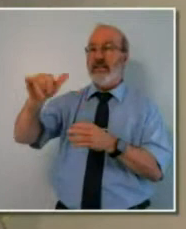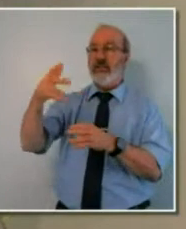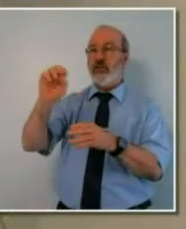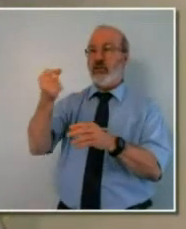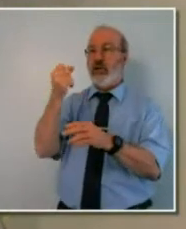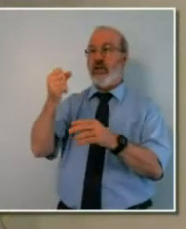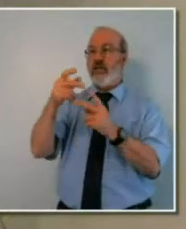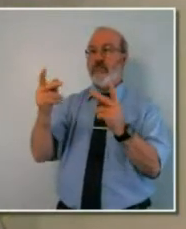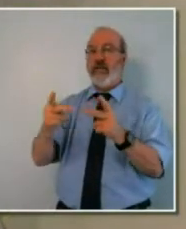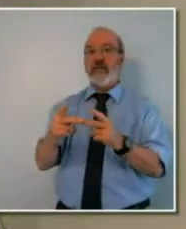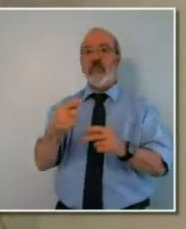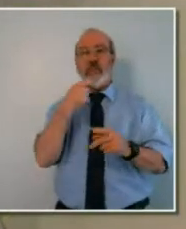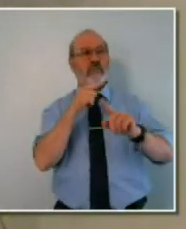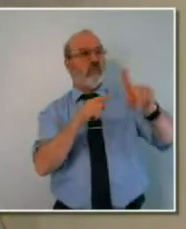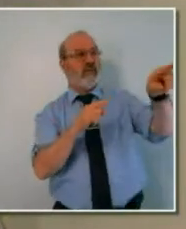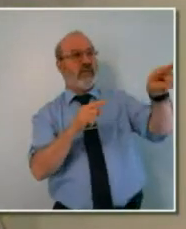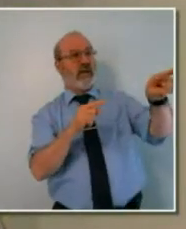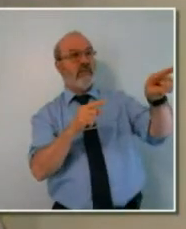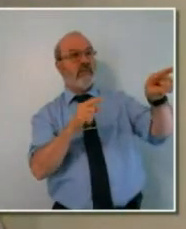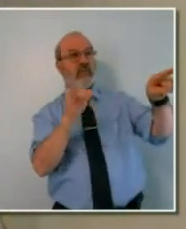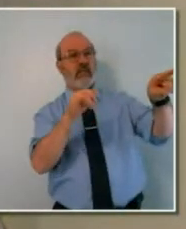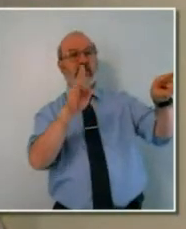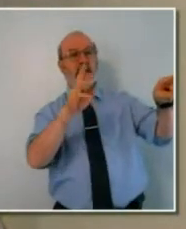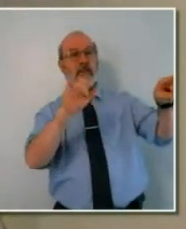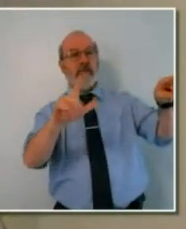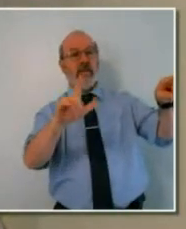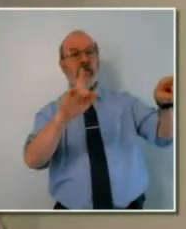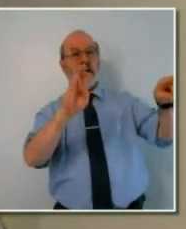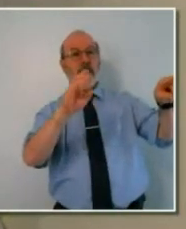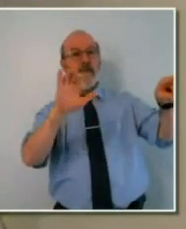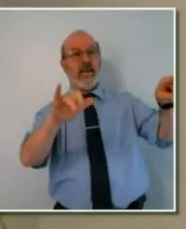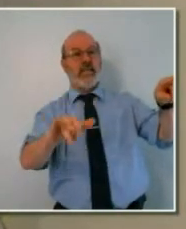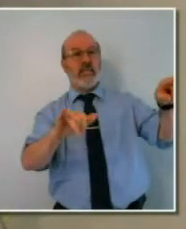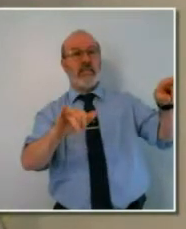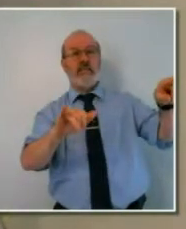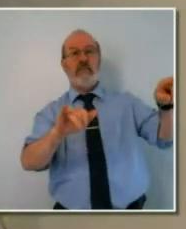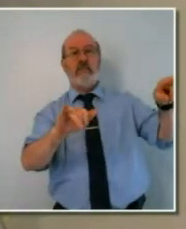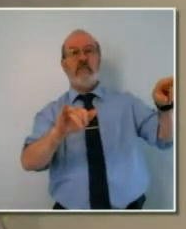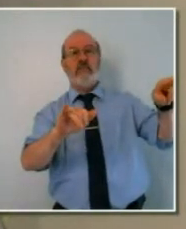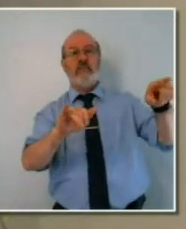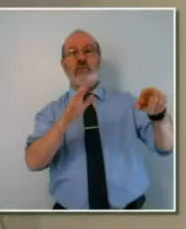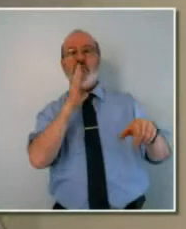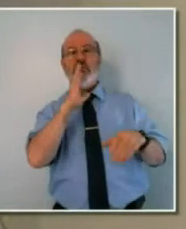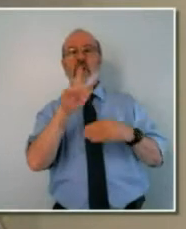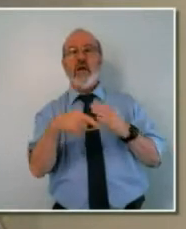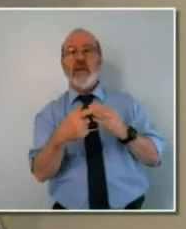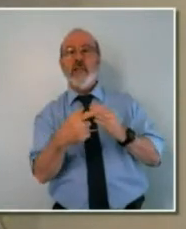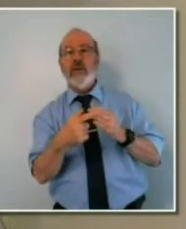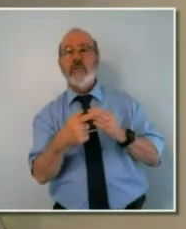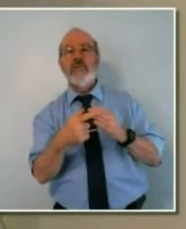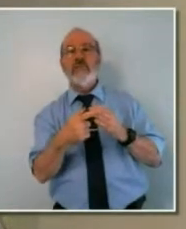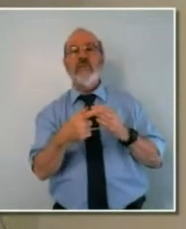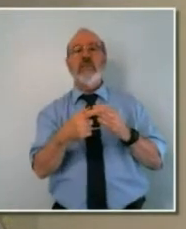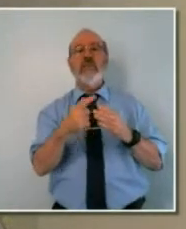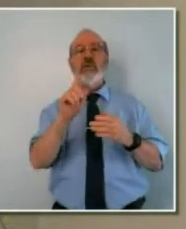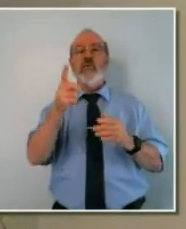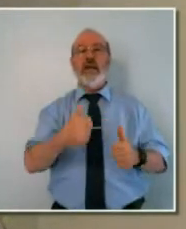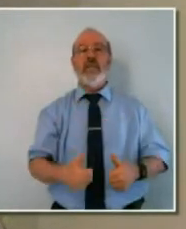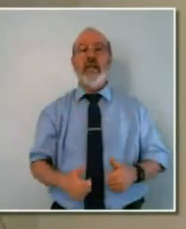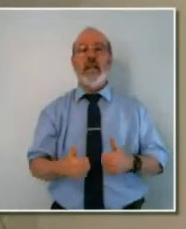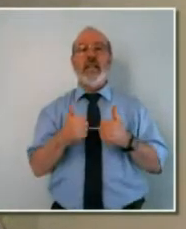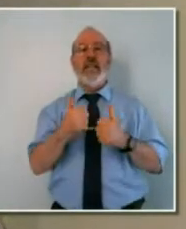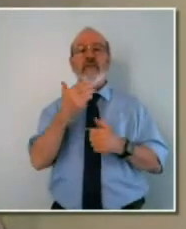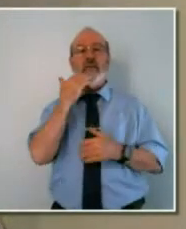Or we'll say over here, that's Bill and Betty's place. And so we're talking about their dwelling, their